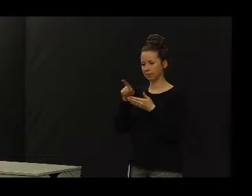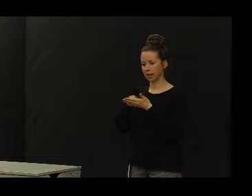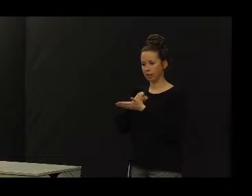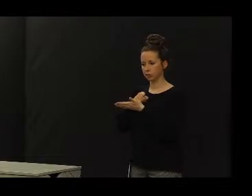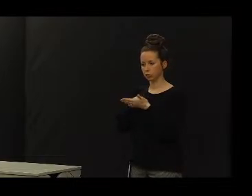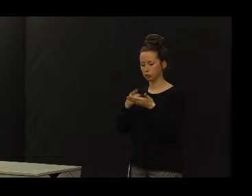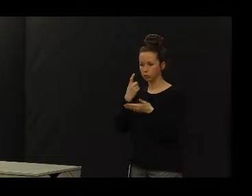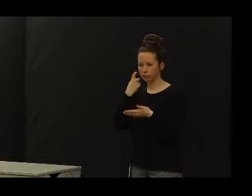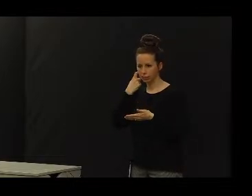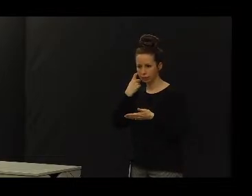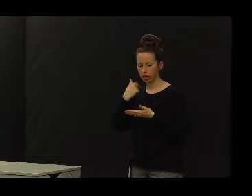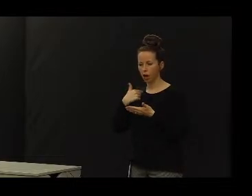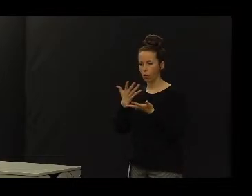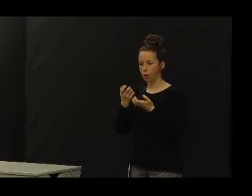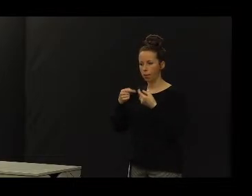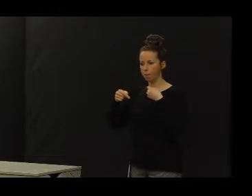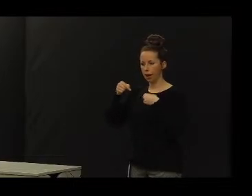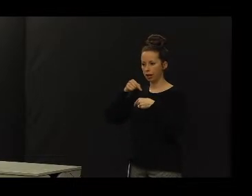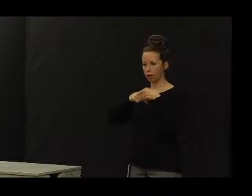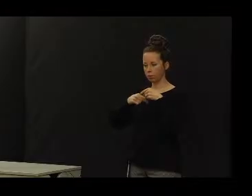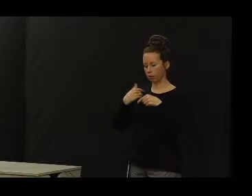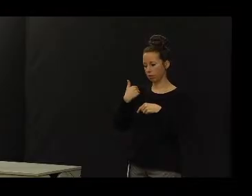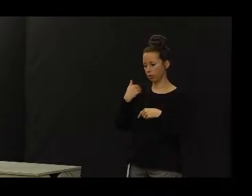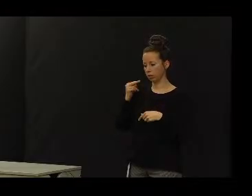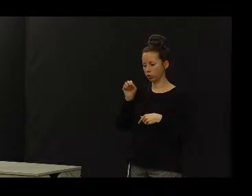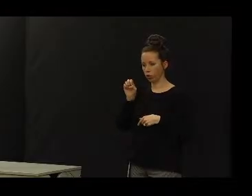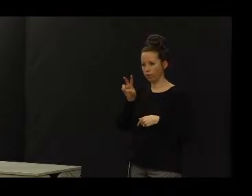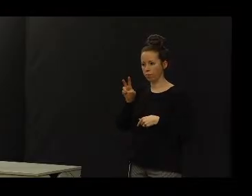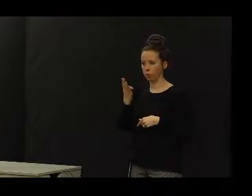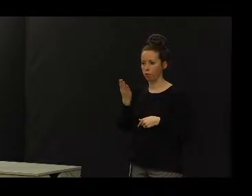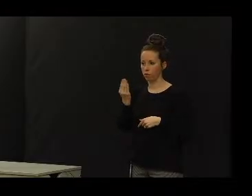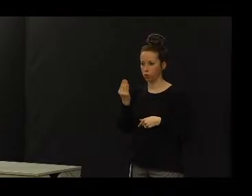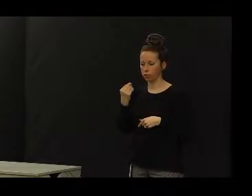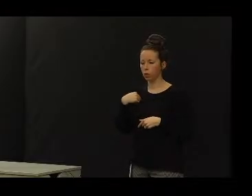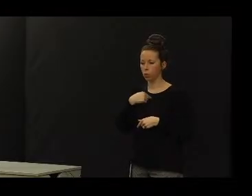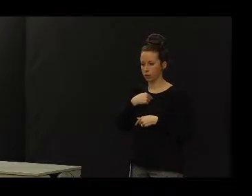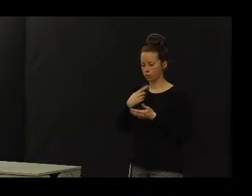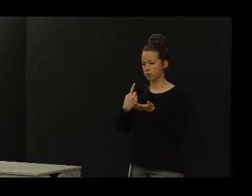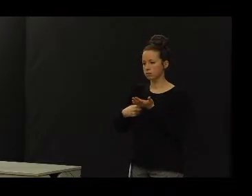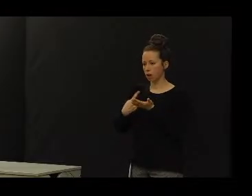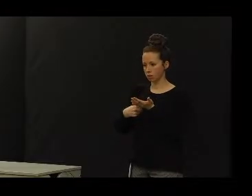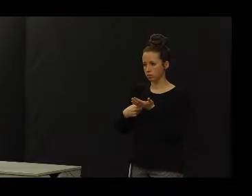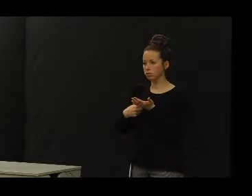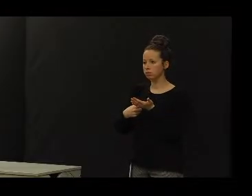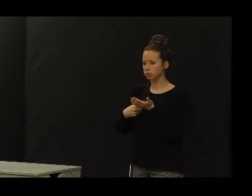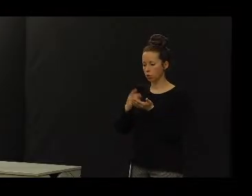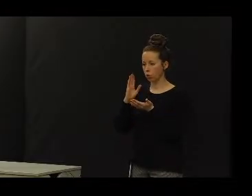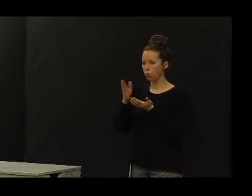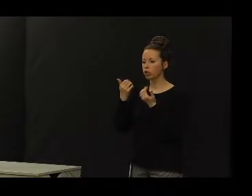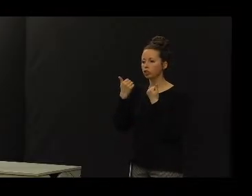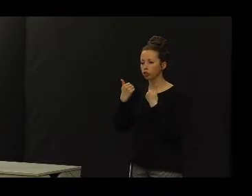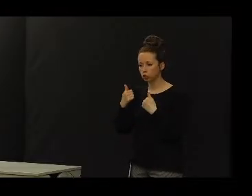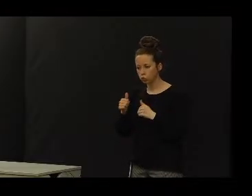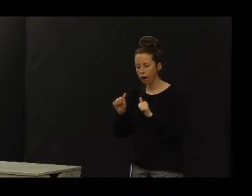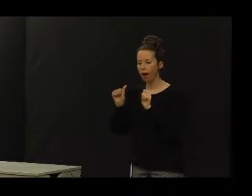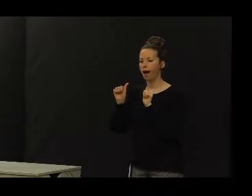Let me back up. To November 14th, we had discussed that we would try